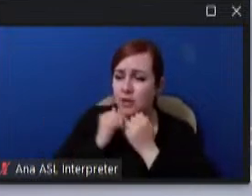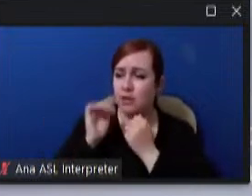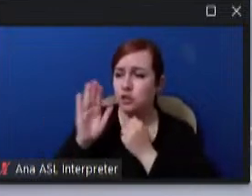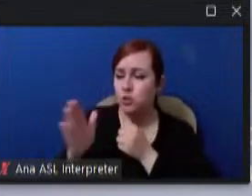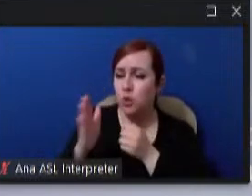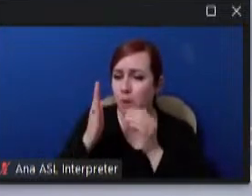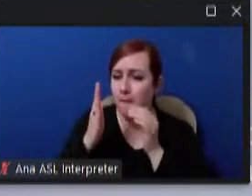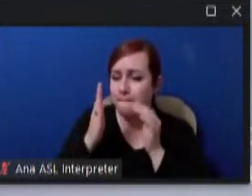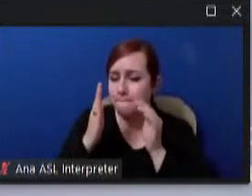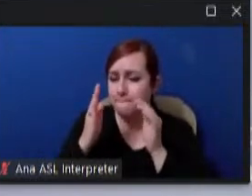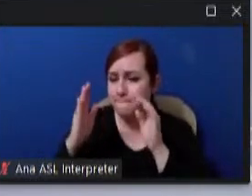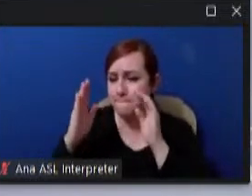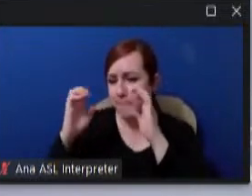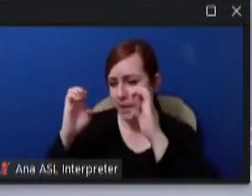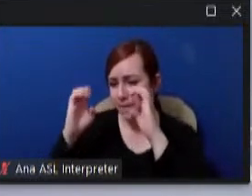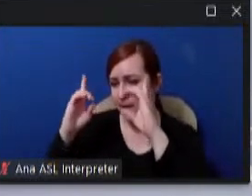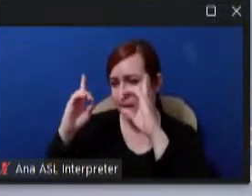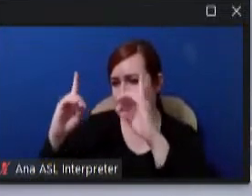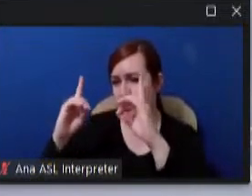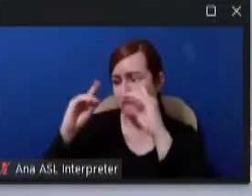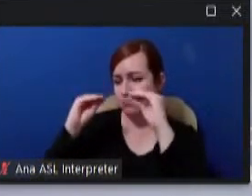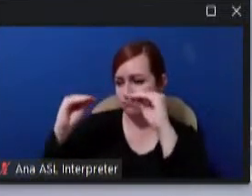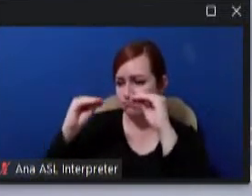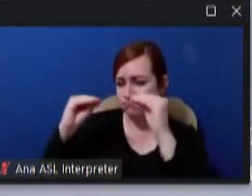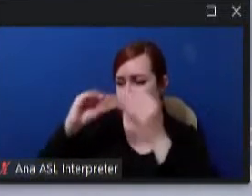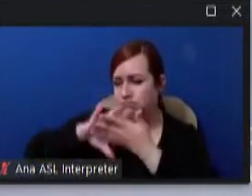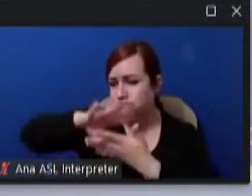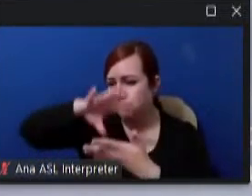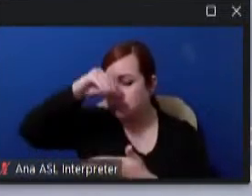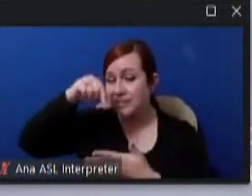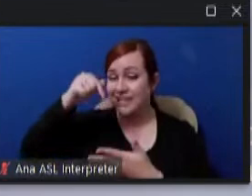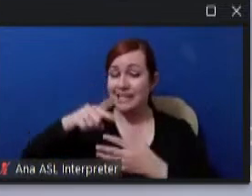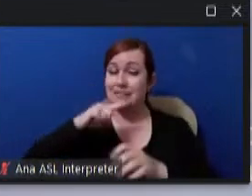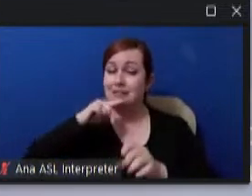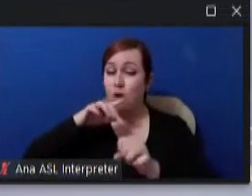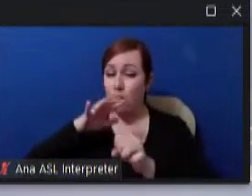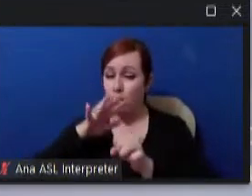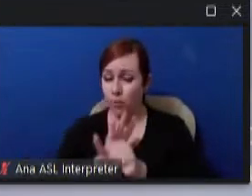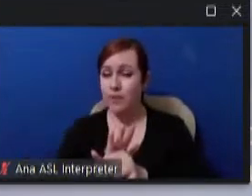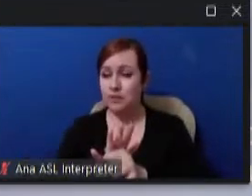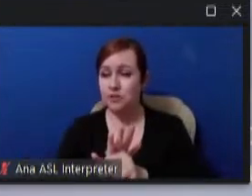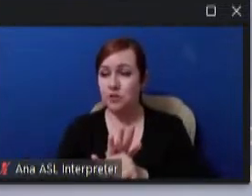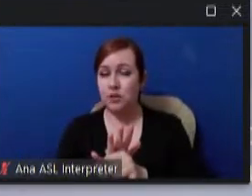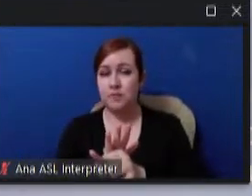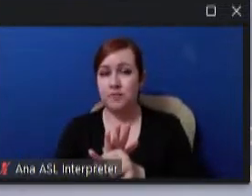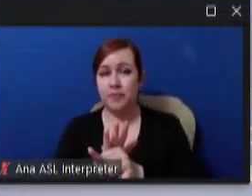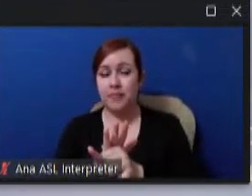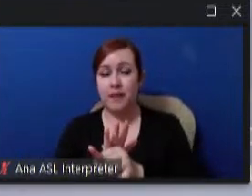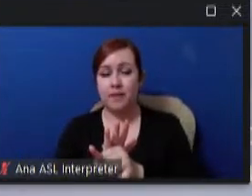how is their education, their preparedness